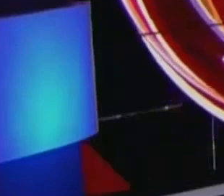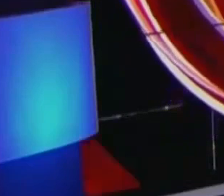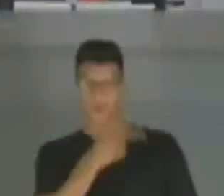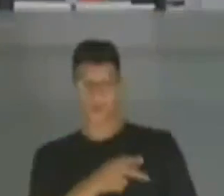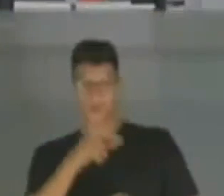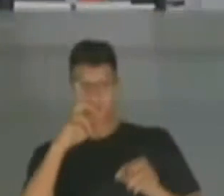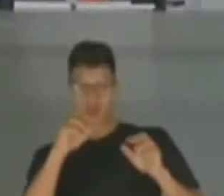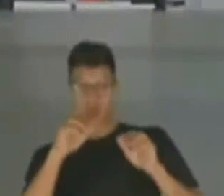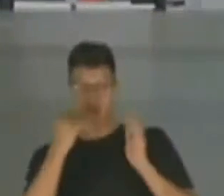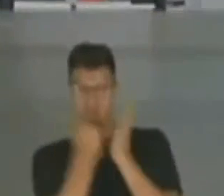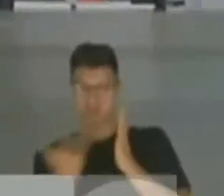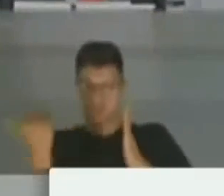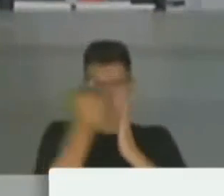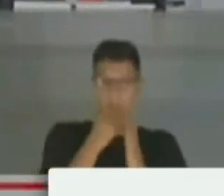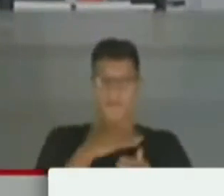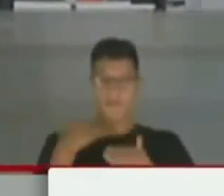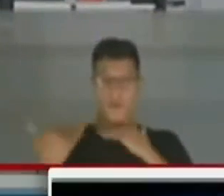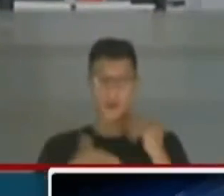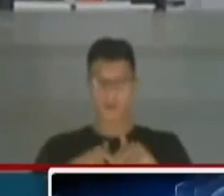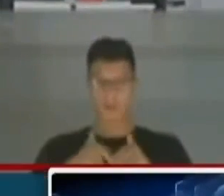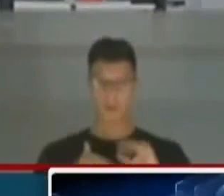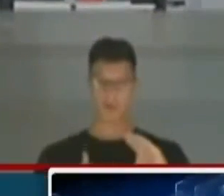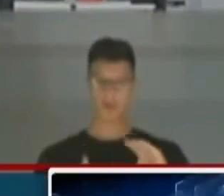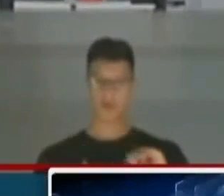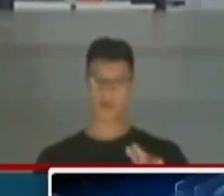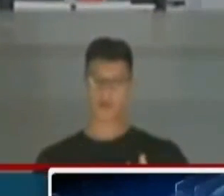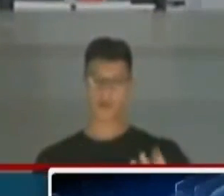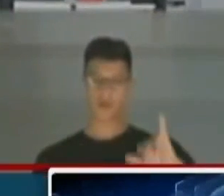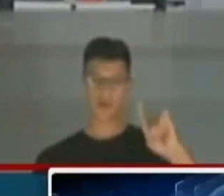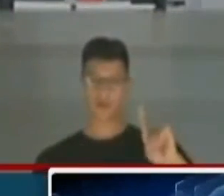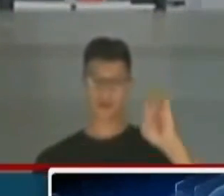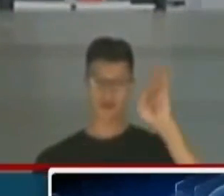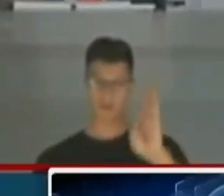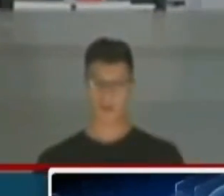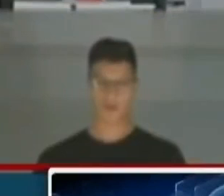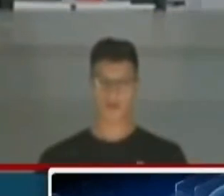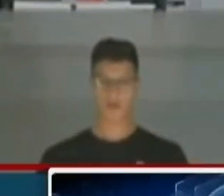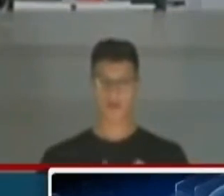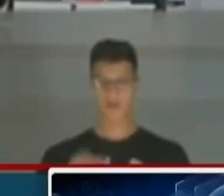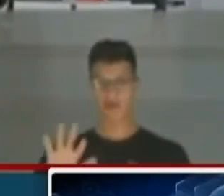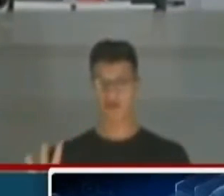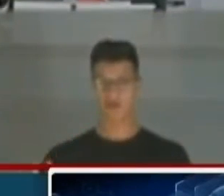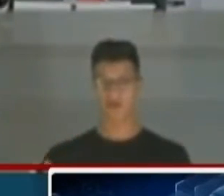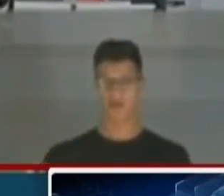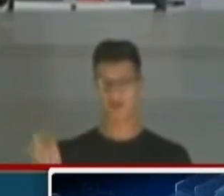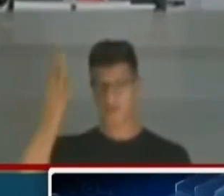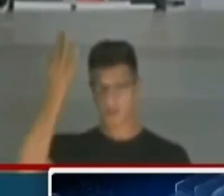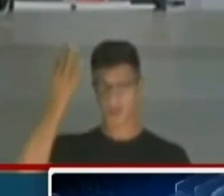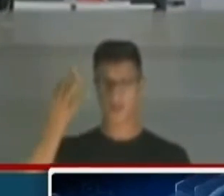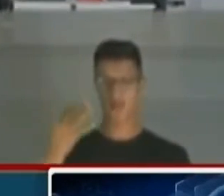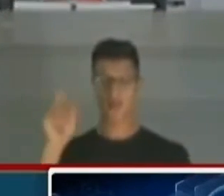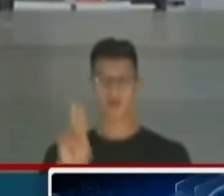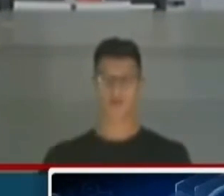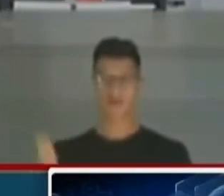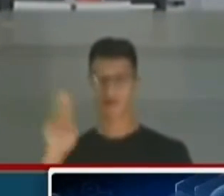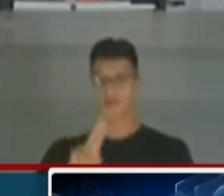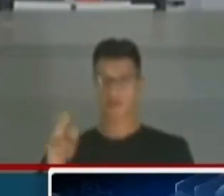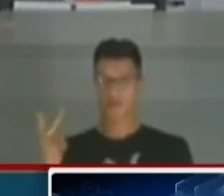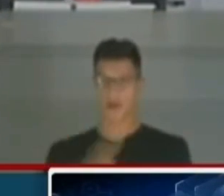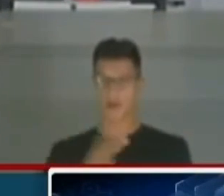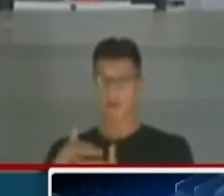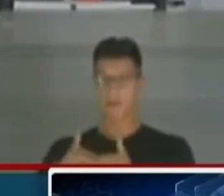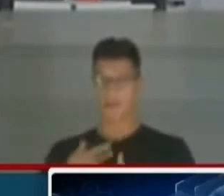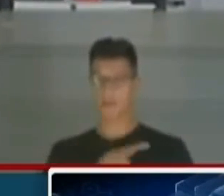pandemic. Randolph Rodriguez, the second in charge of the investigation commission, validated the suspicions of Bolsonaro basing his case